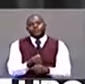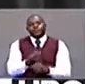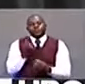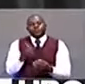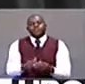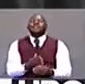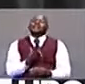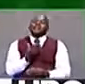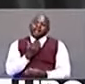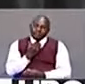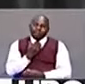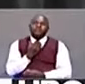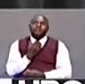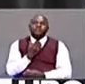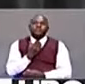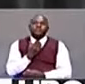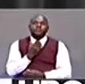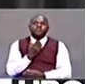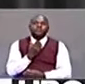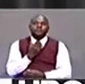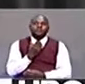he desired.